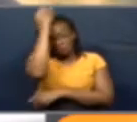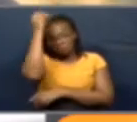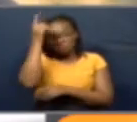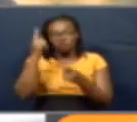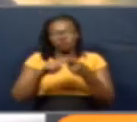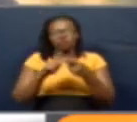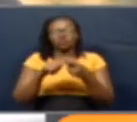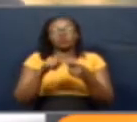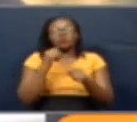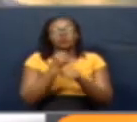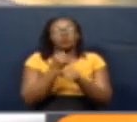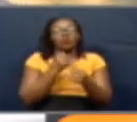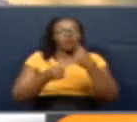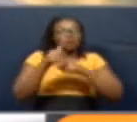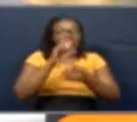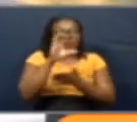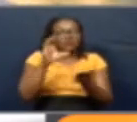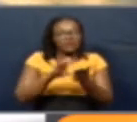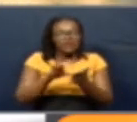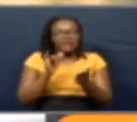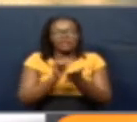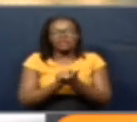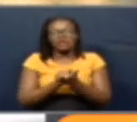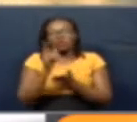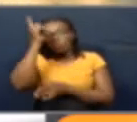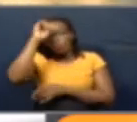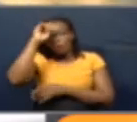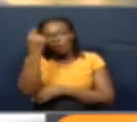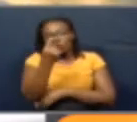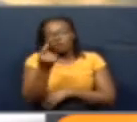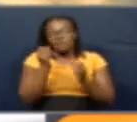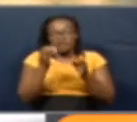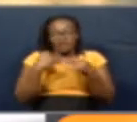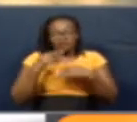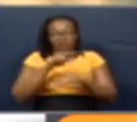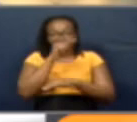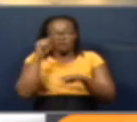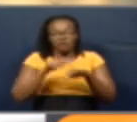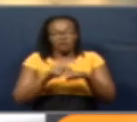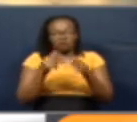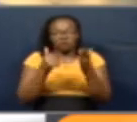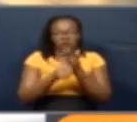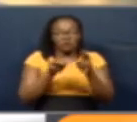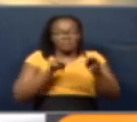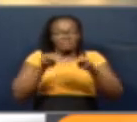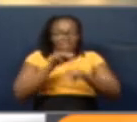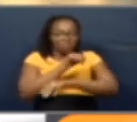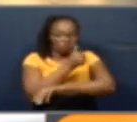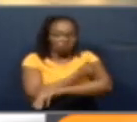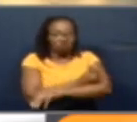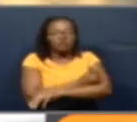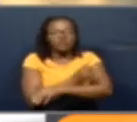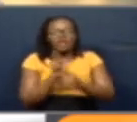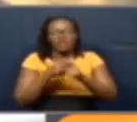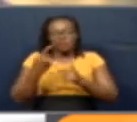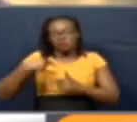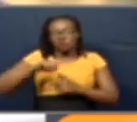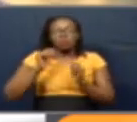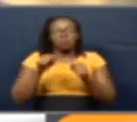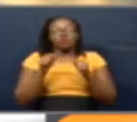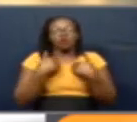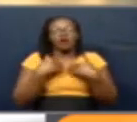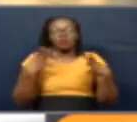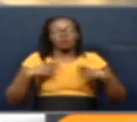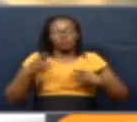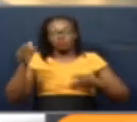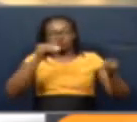that's neither here nor there. But if we had a national disaster authority, management authority, we probably would even get people